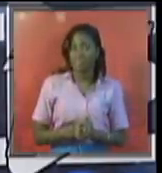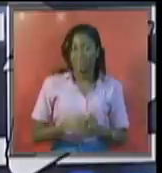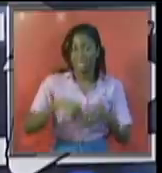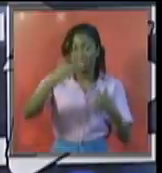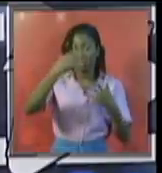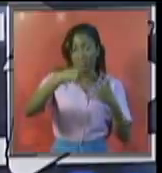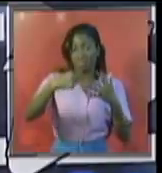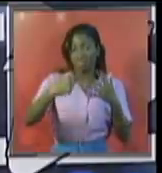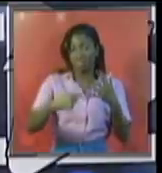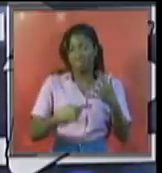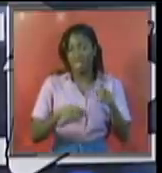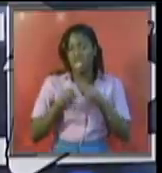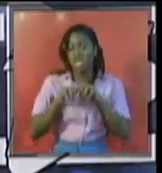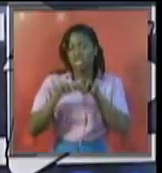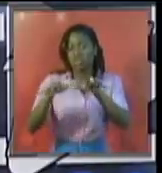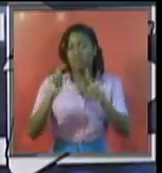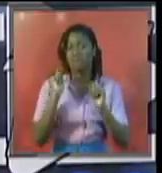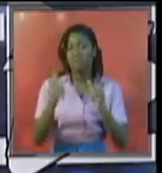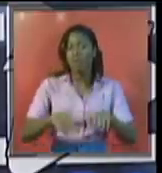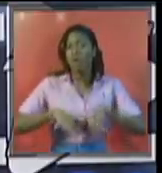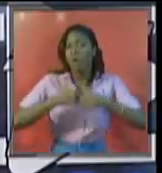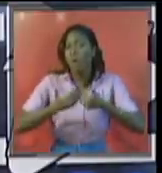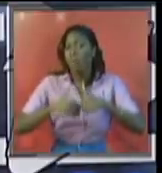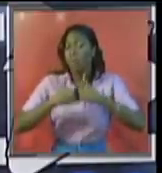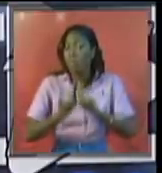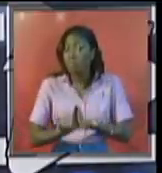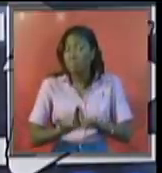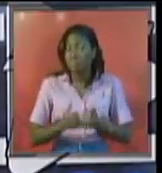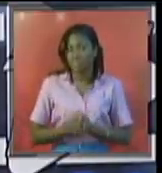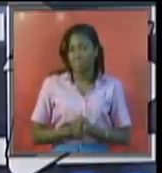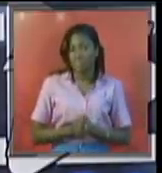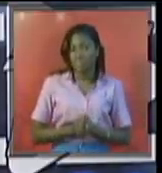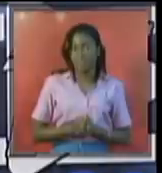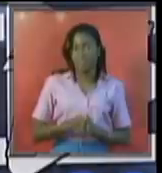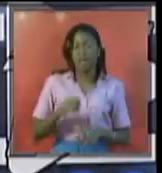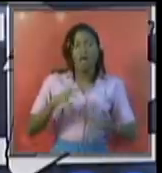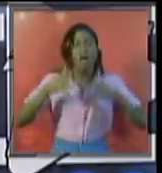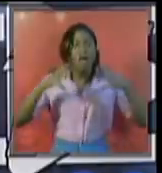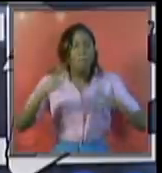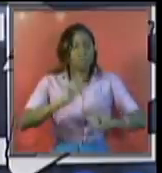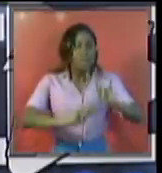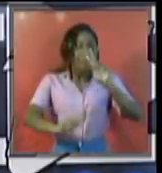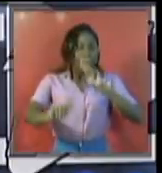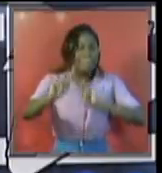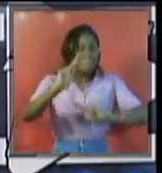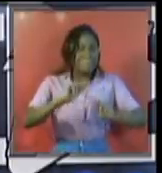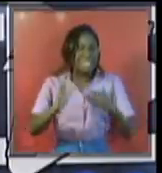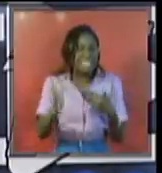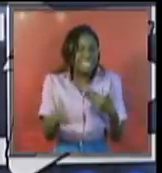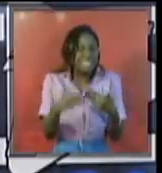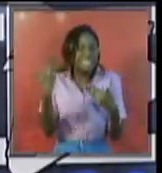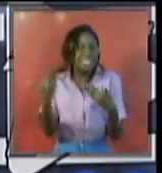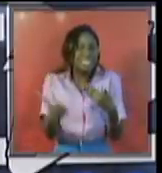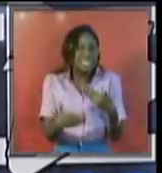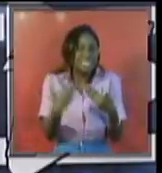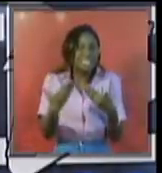the speed would relate to the number of or the proportion of the population that is susceptible, which in the